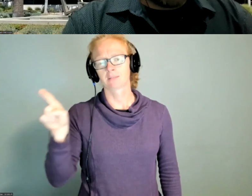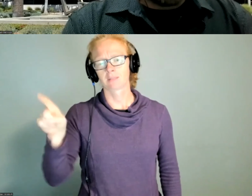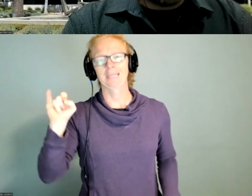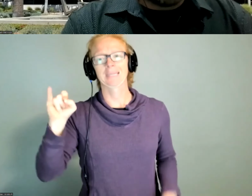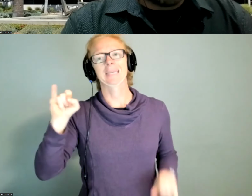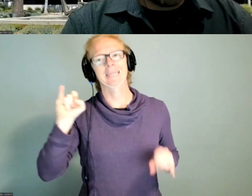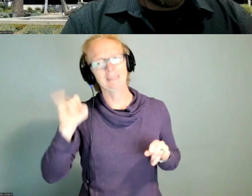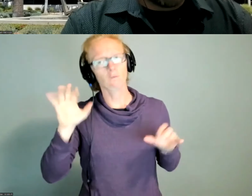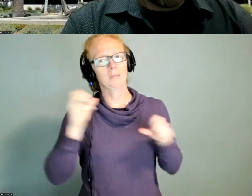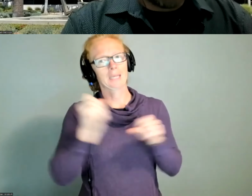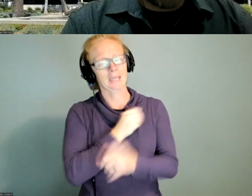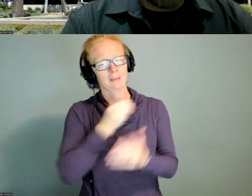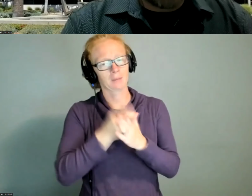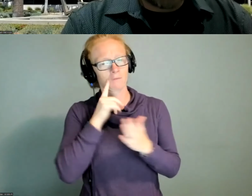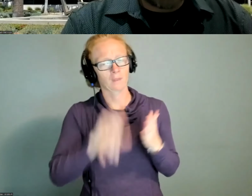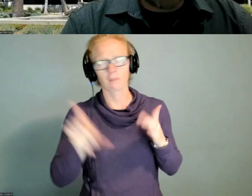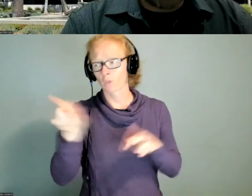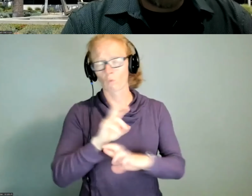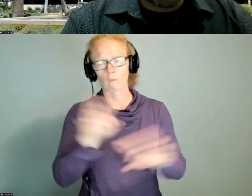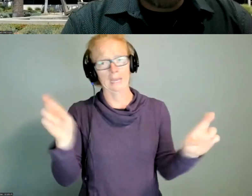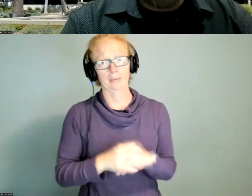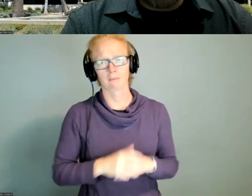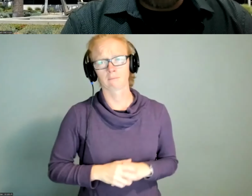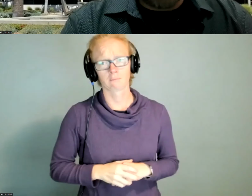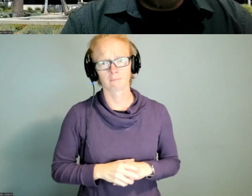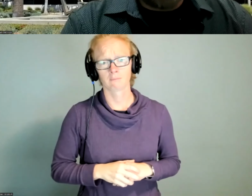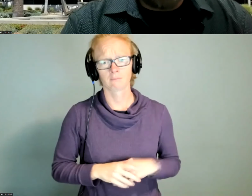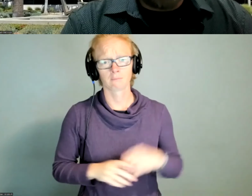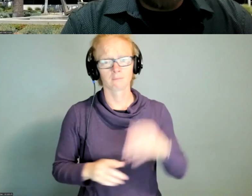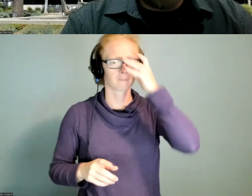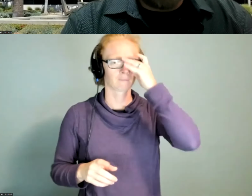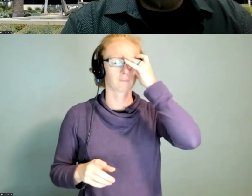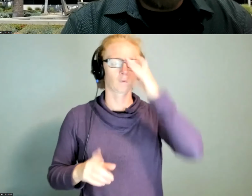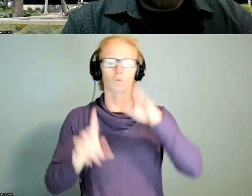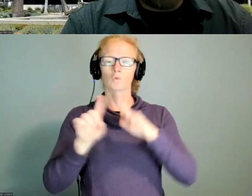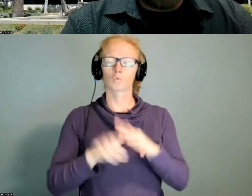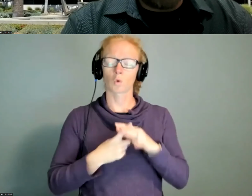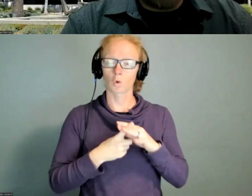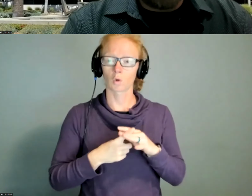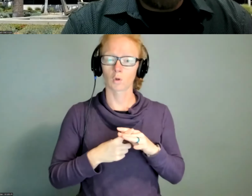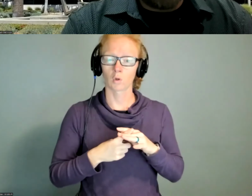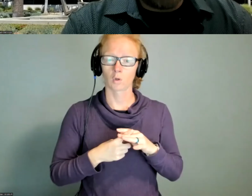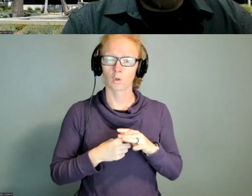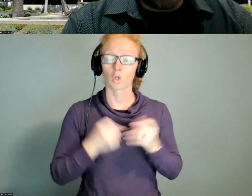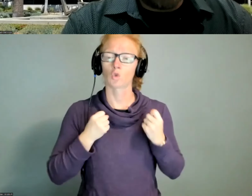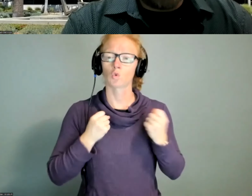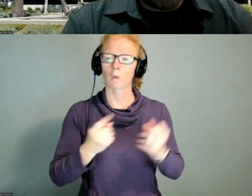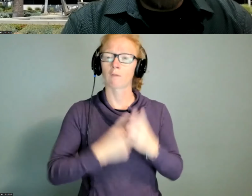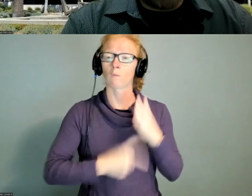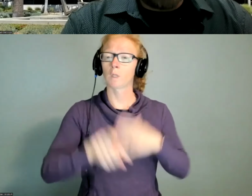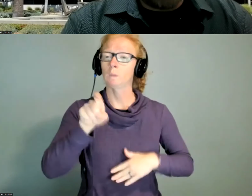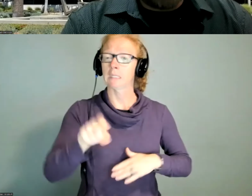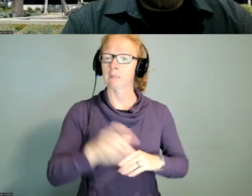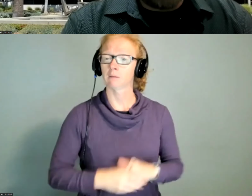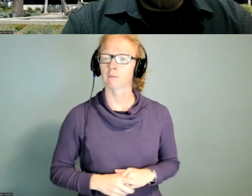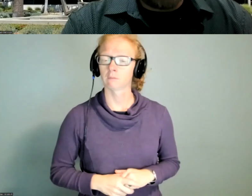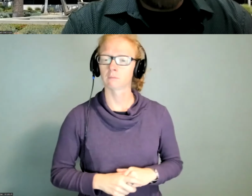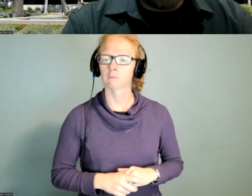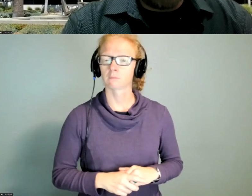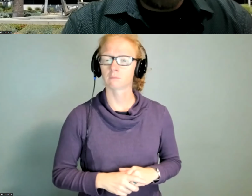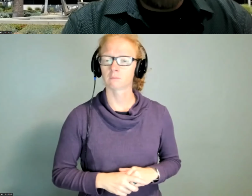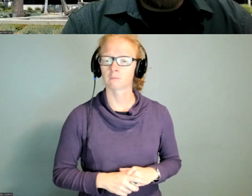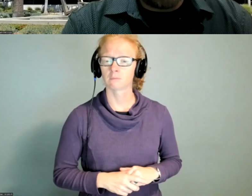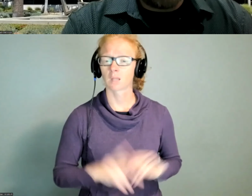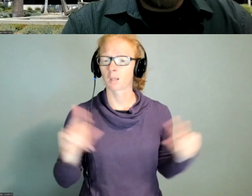get the funding for them, but they're ready to go. We would roll out a drive what you need, because most people